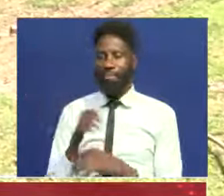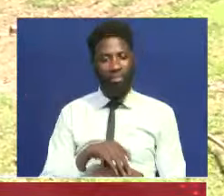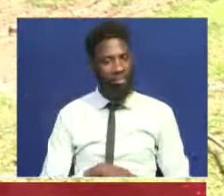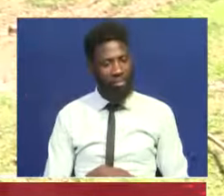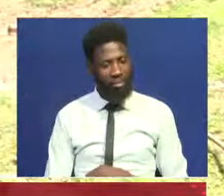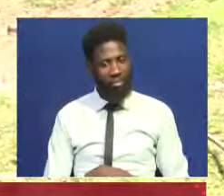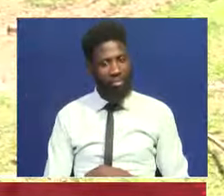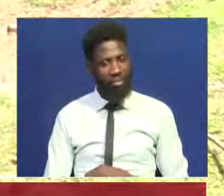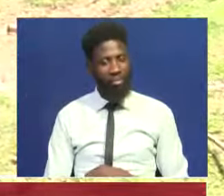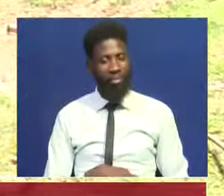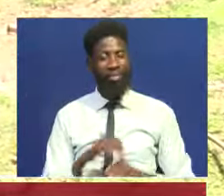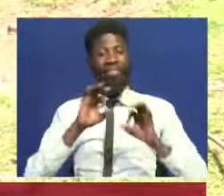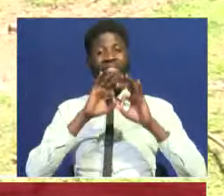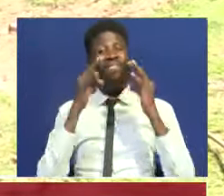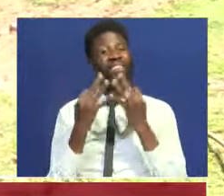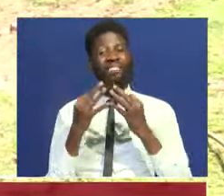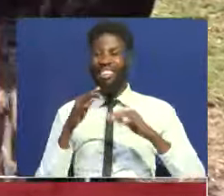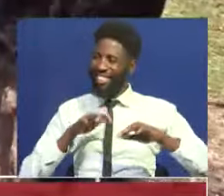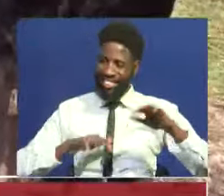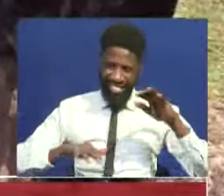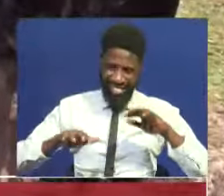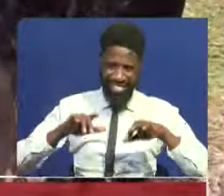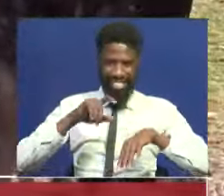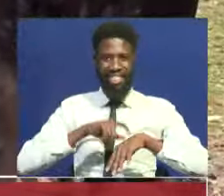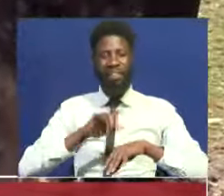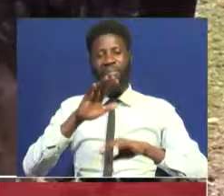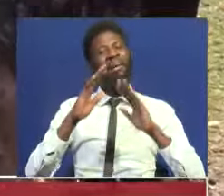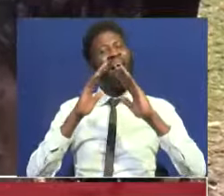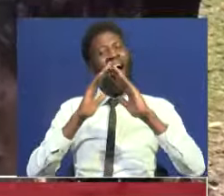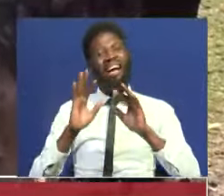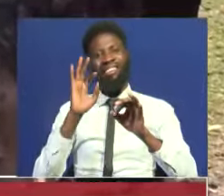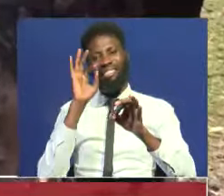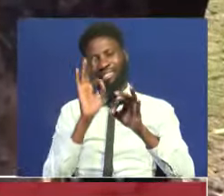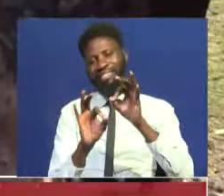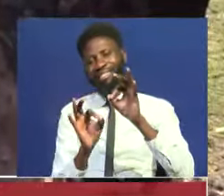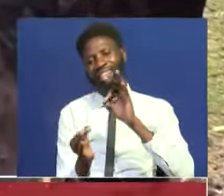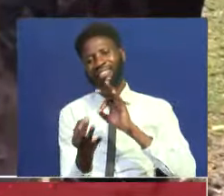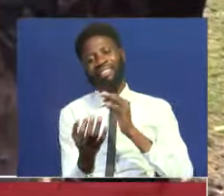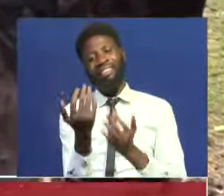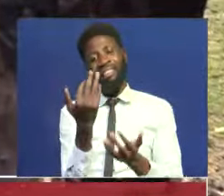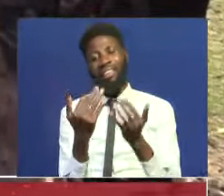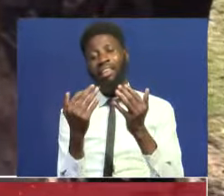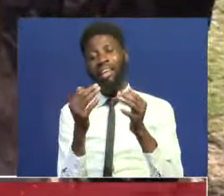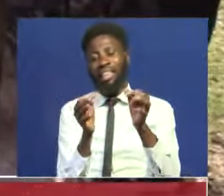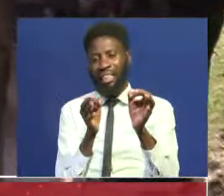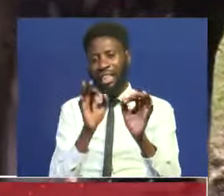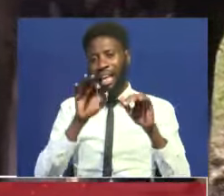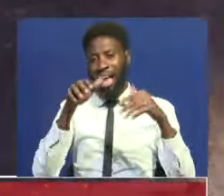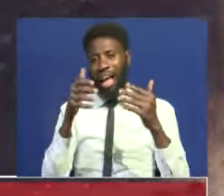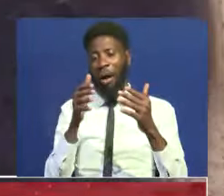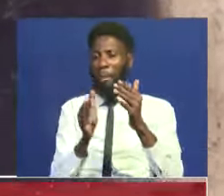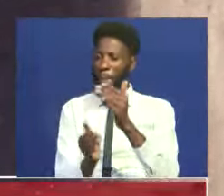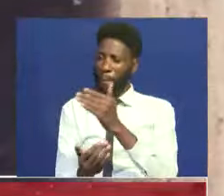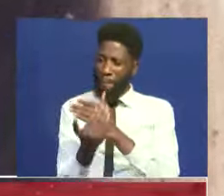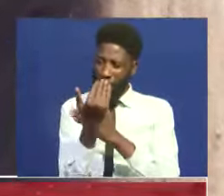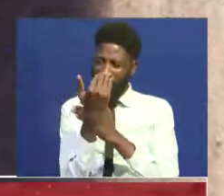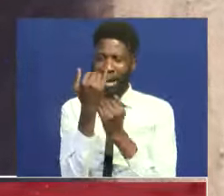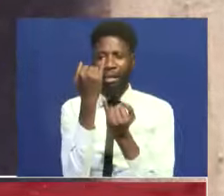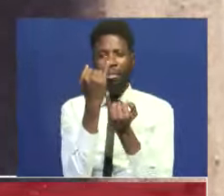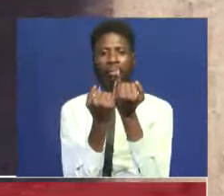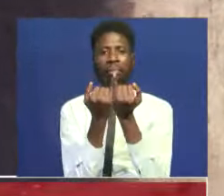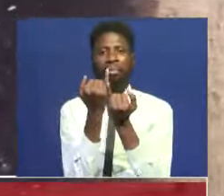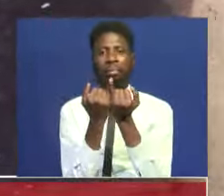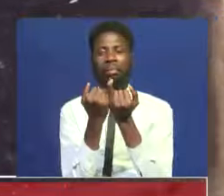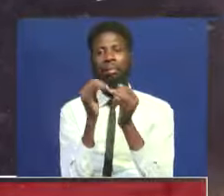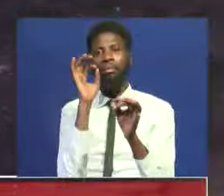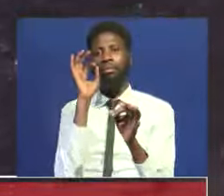The devastated families of the torched houses narrates how the arsonist at the wee hours of Saturday morning rendered them